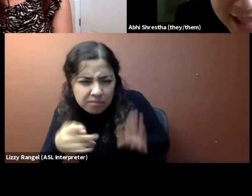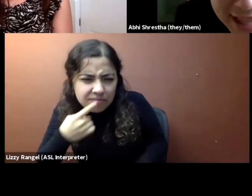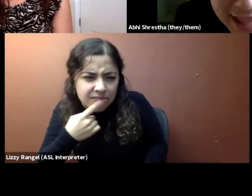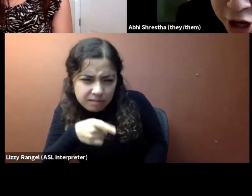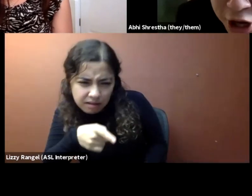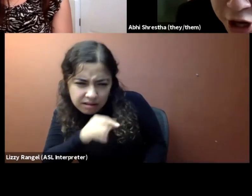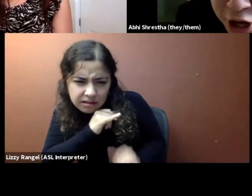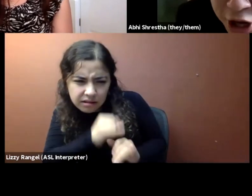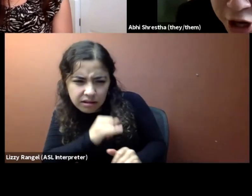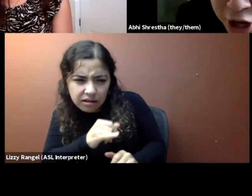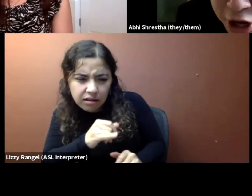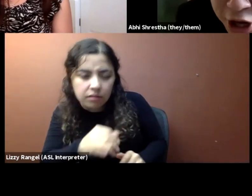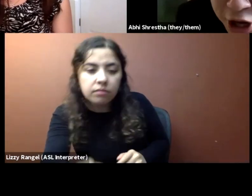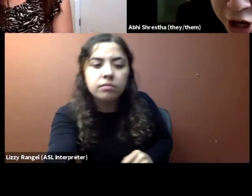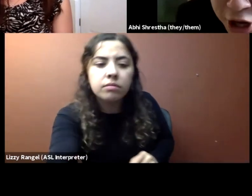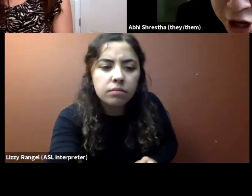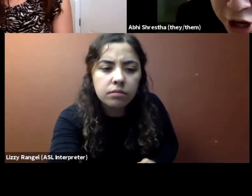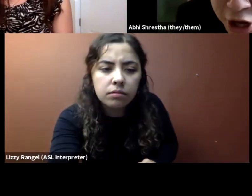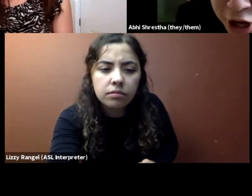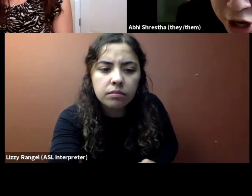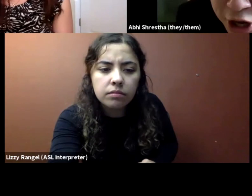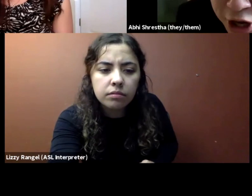know writing.